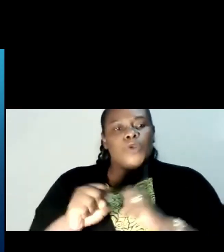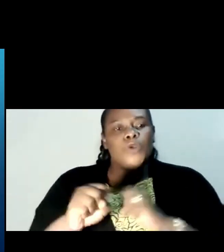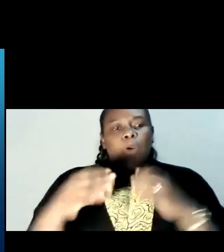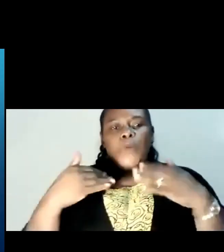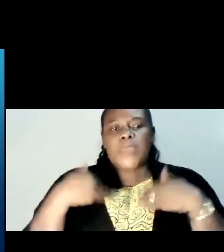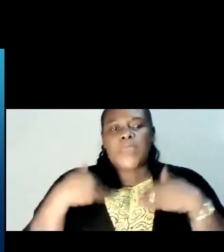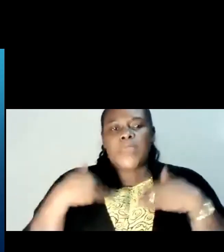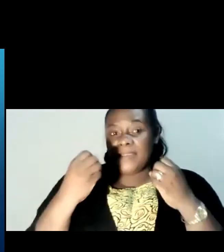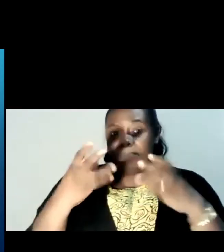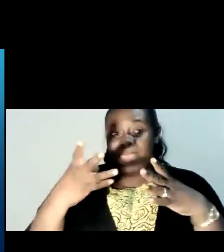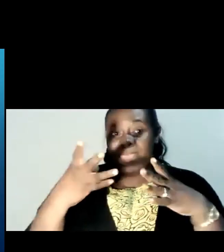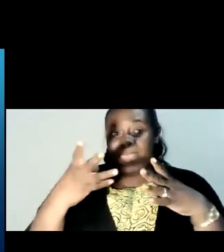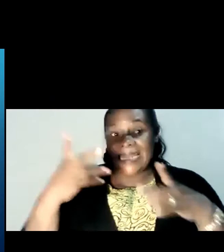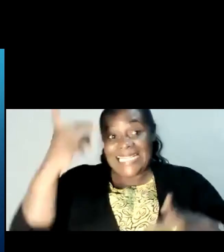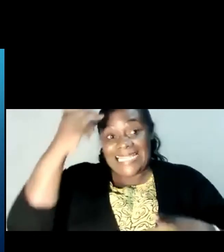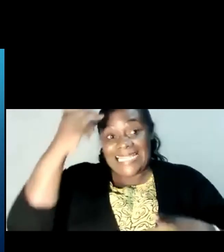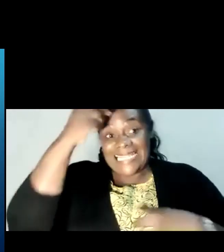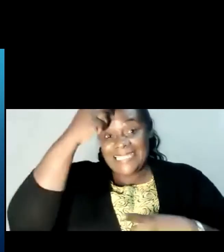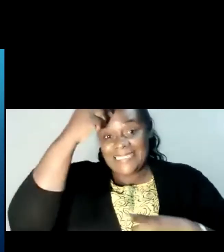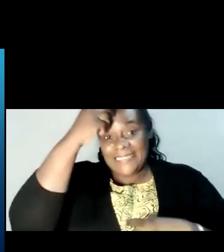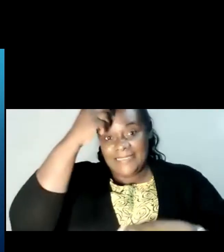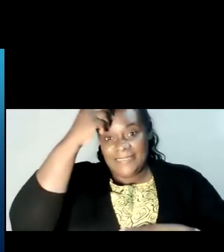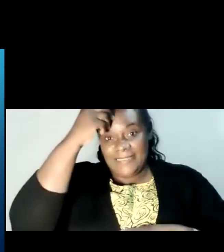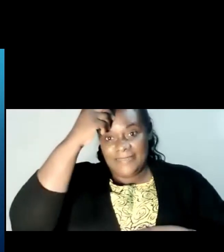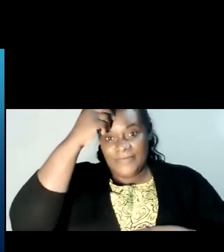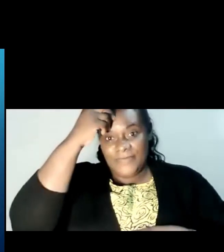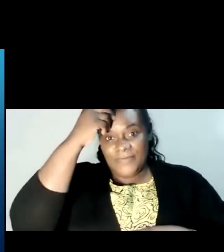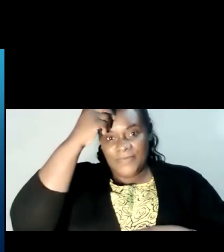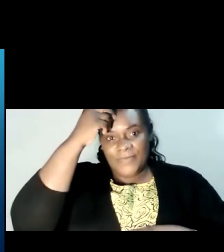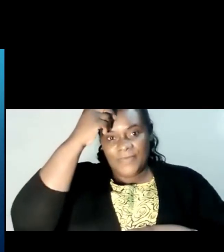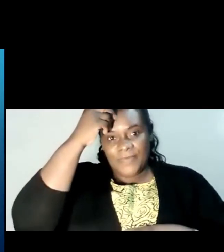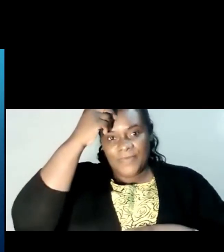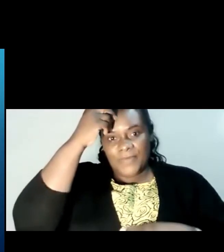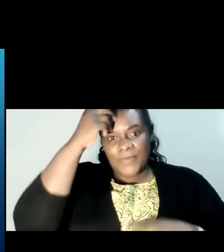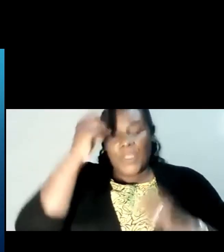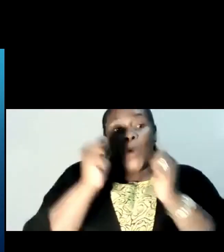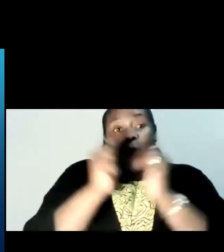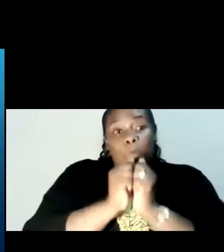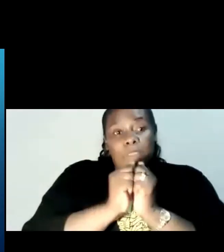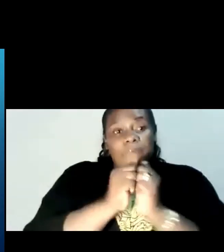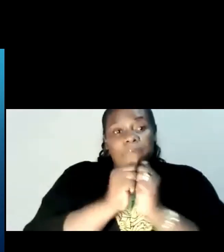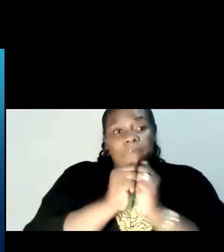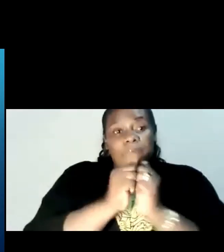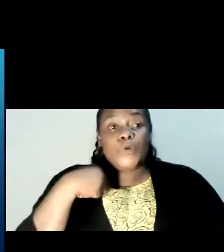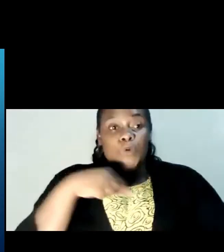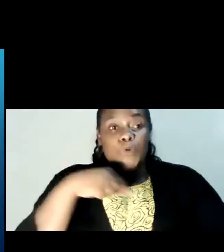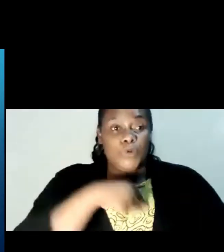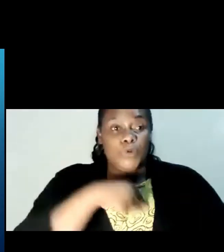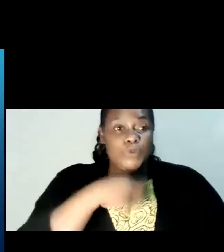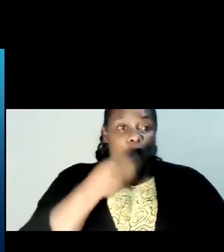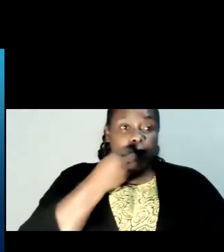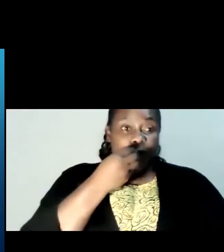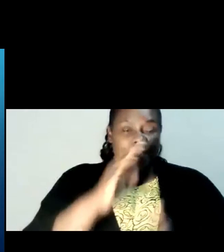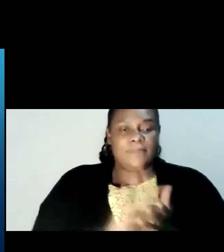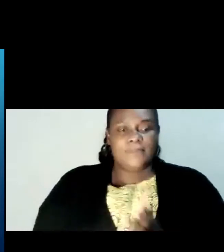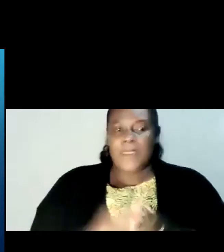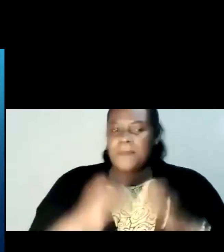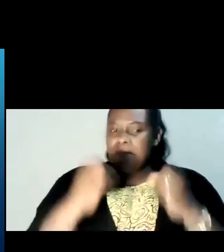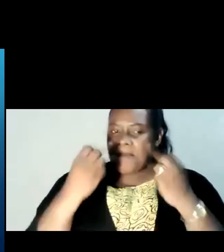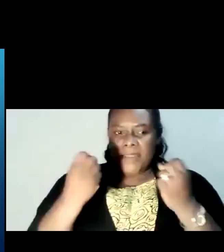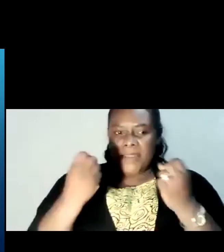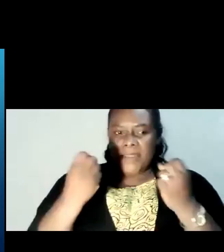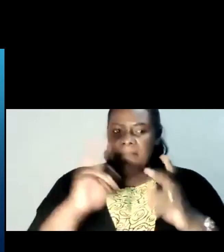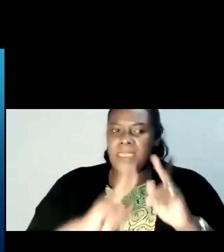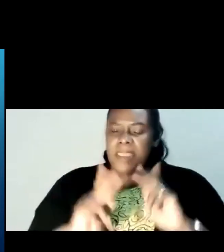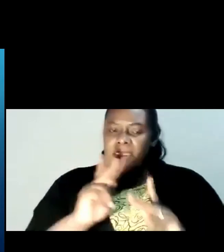high prevalence, or so many people in Barbados have either diabetes or high